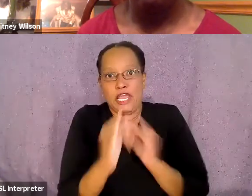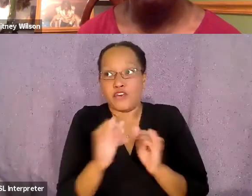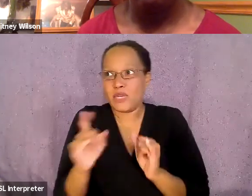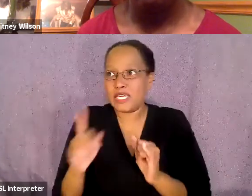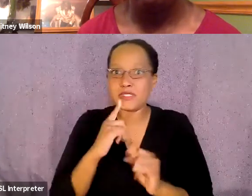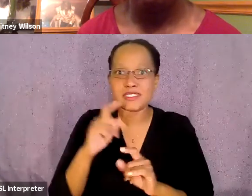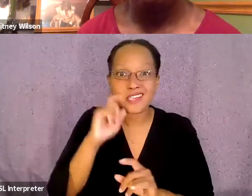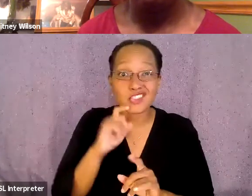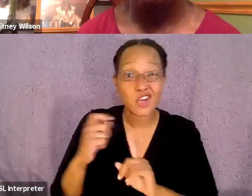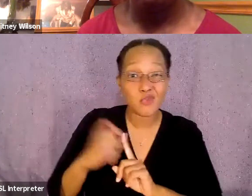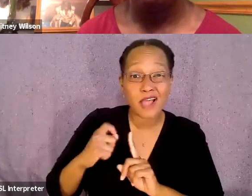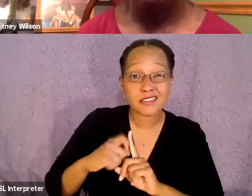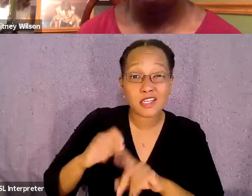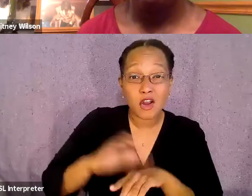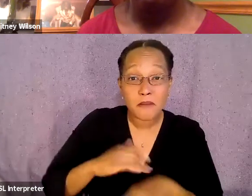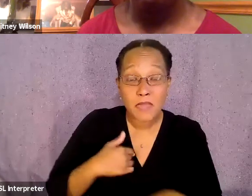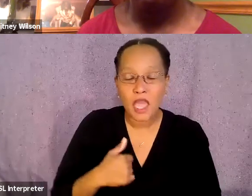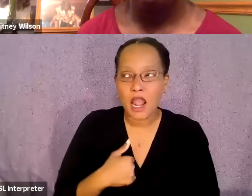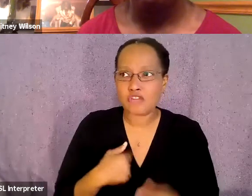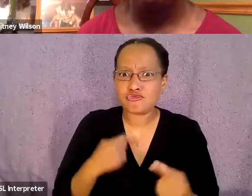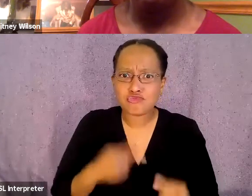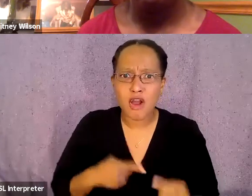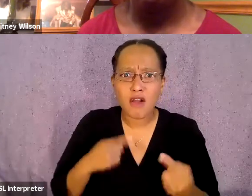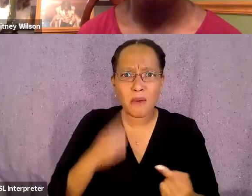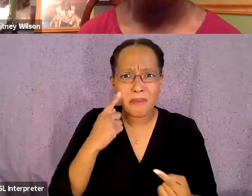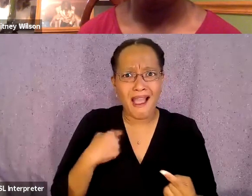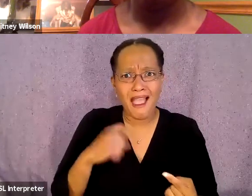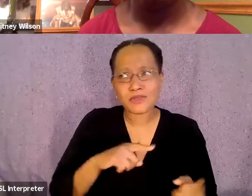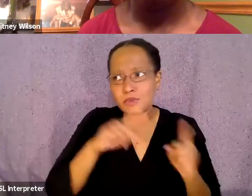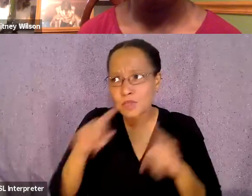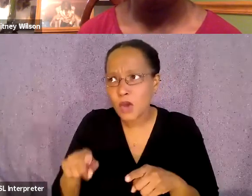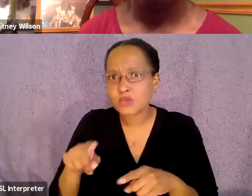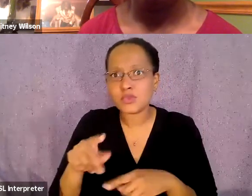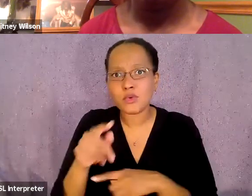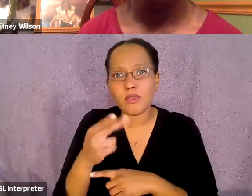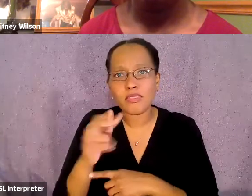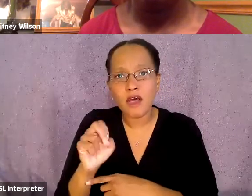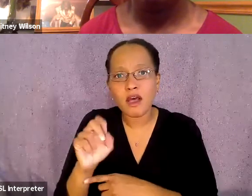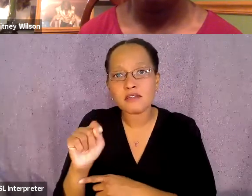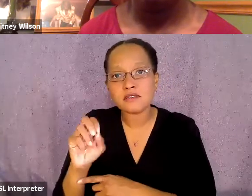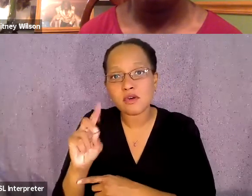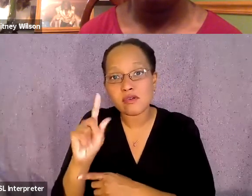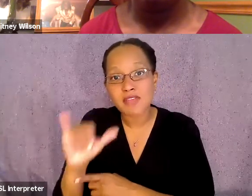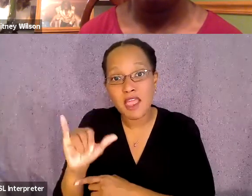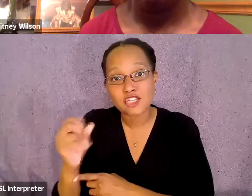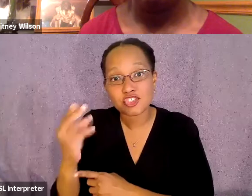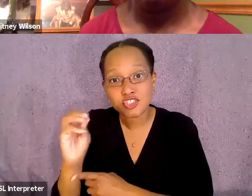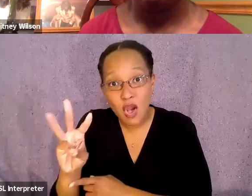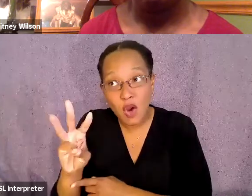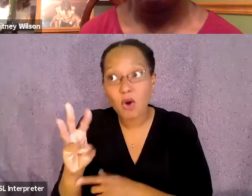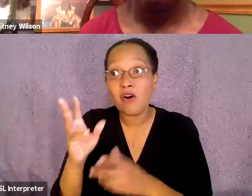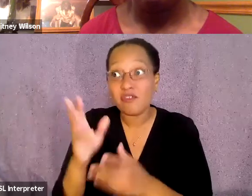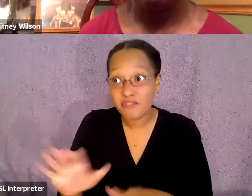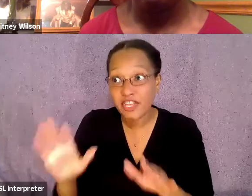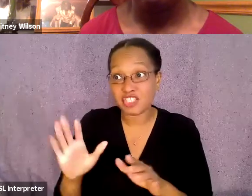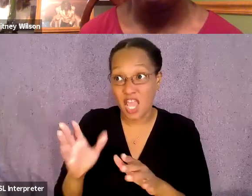I really struggled after that, because I had to go to the Today Show. I mean, I had to do another thing after that